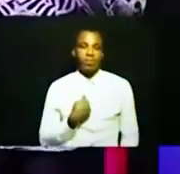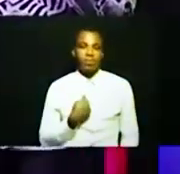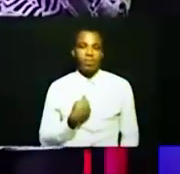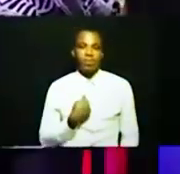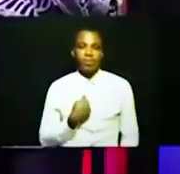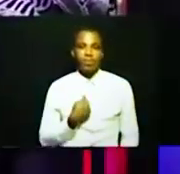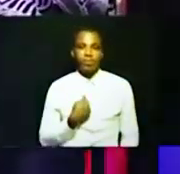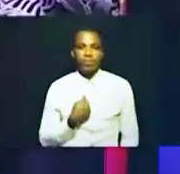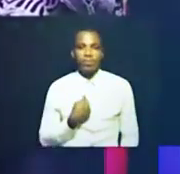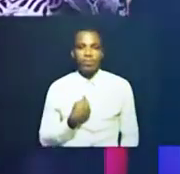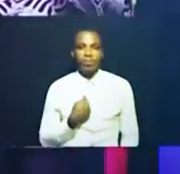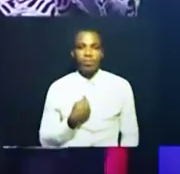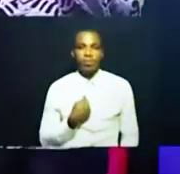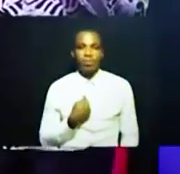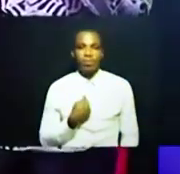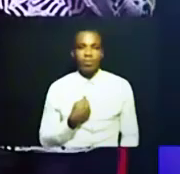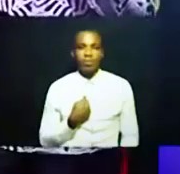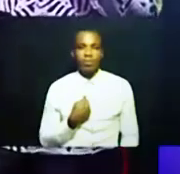I've